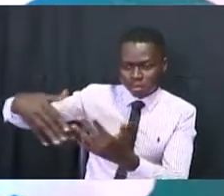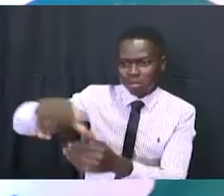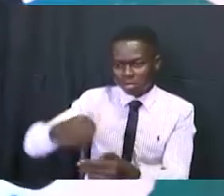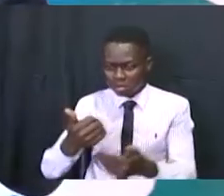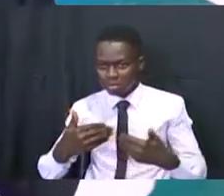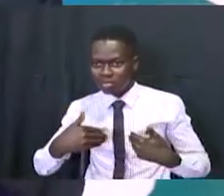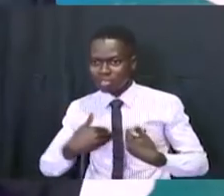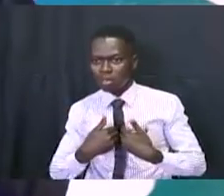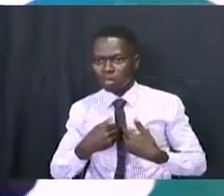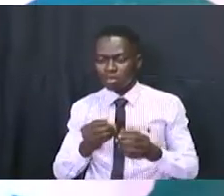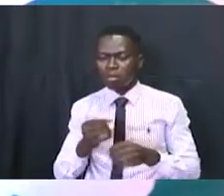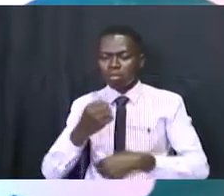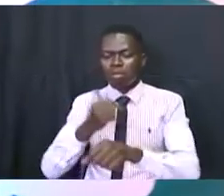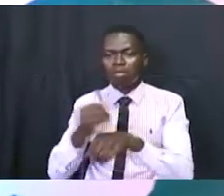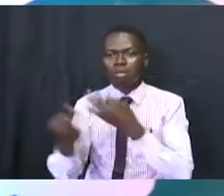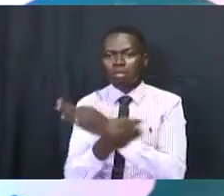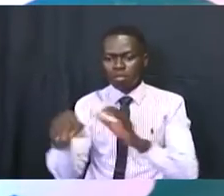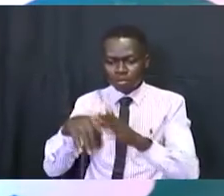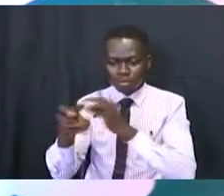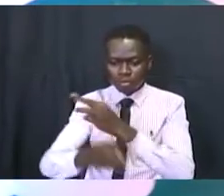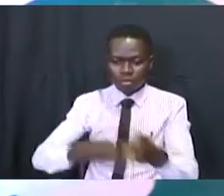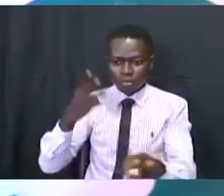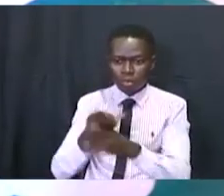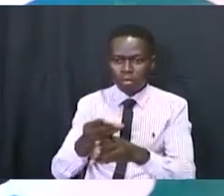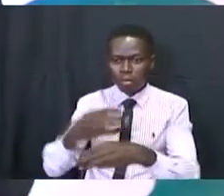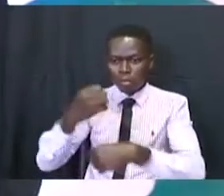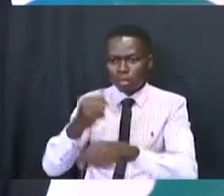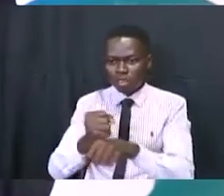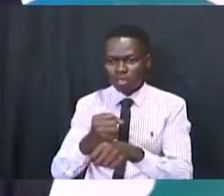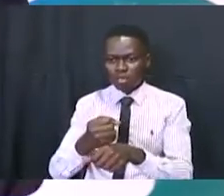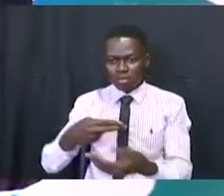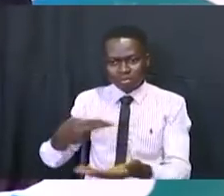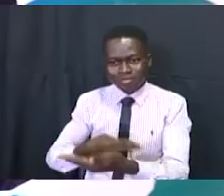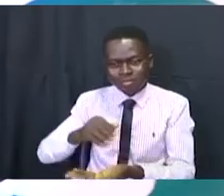are unleashing you into the world, we are unleashing you as sheep among the wolves.